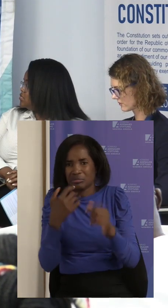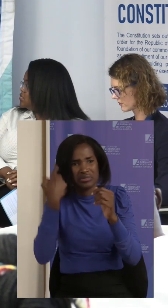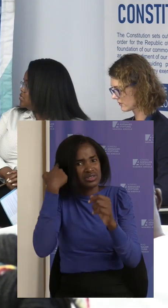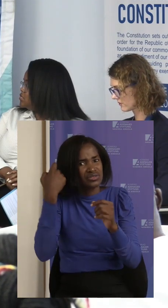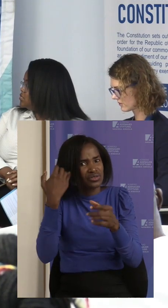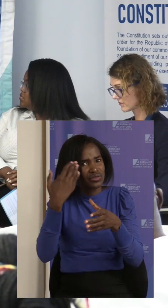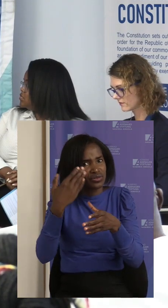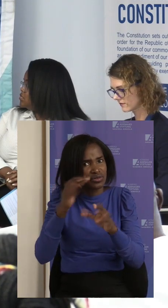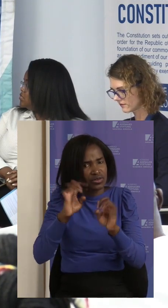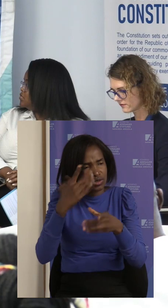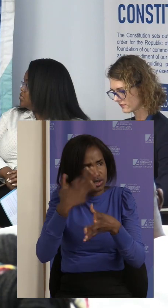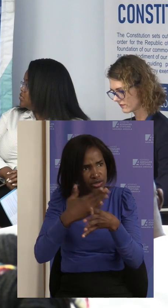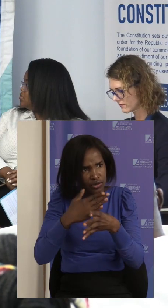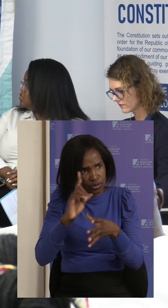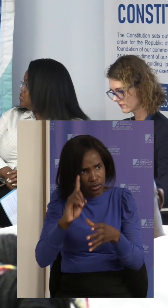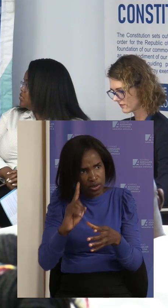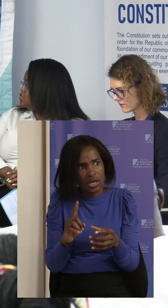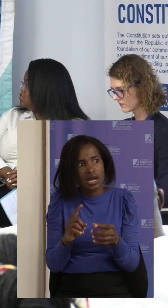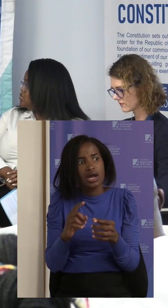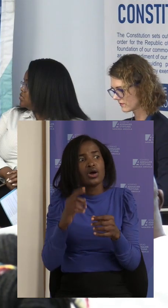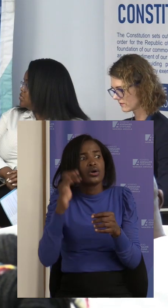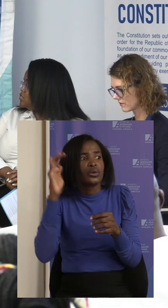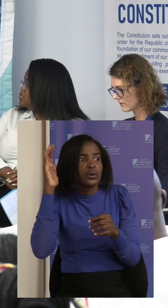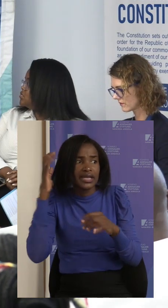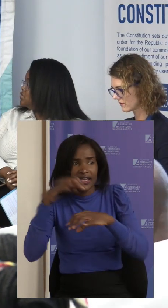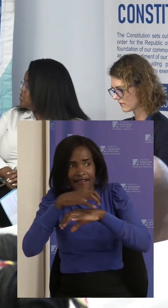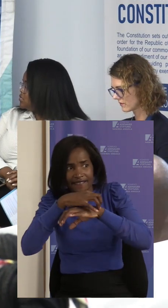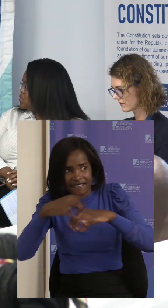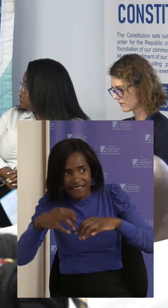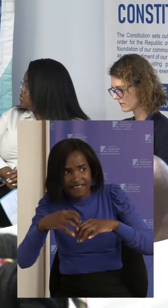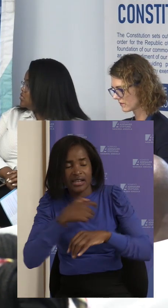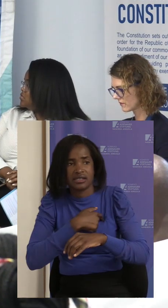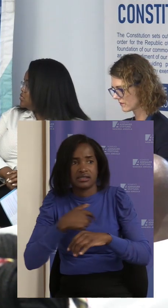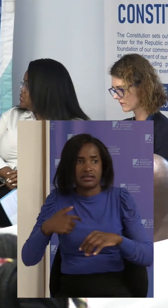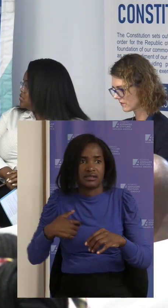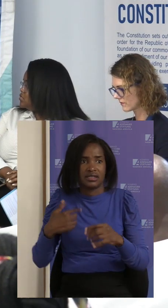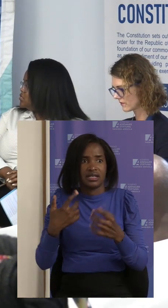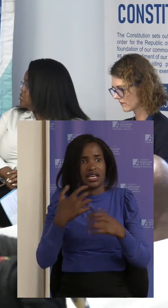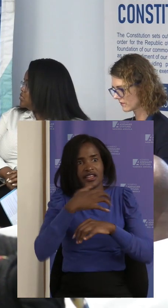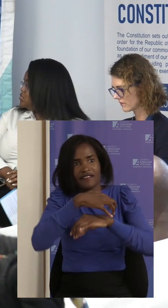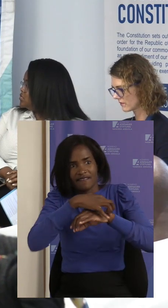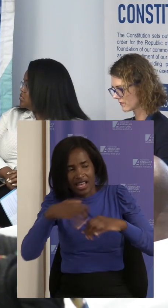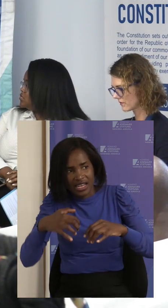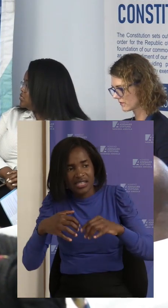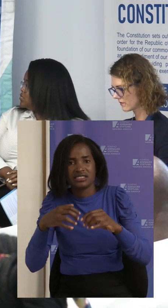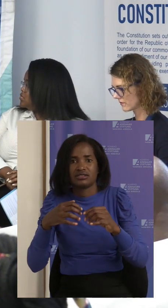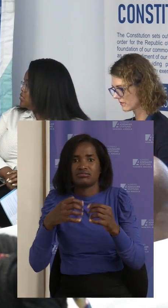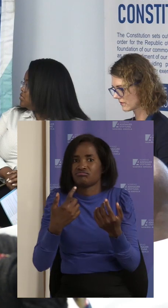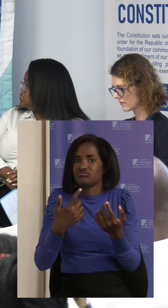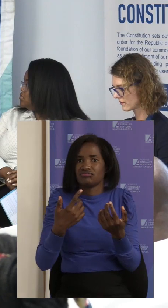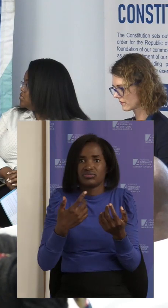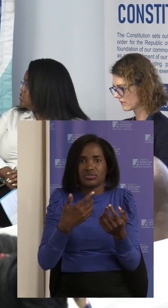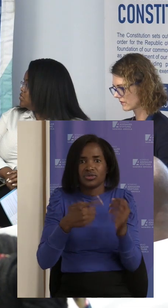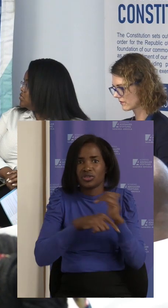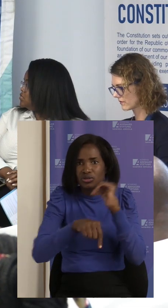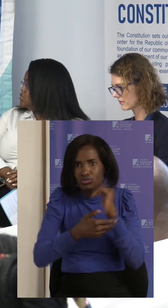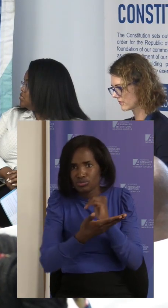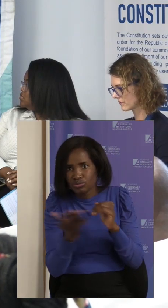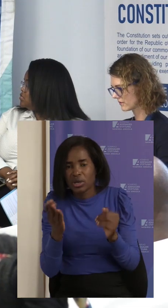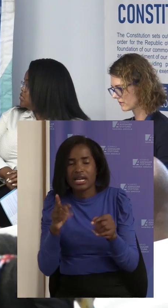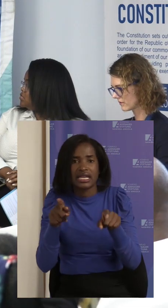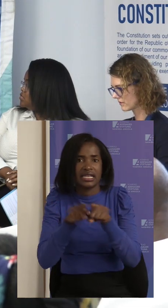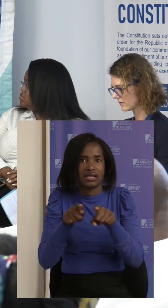the reports on violence, gender-based violence, and violence in general, as well as